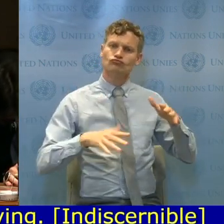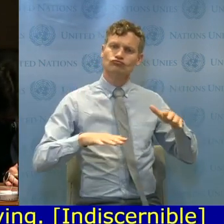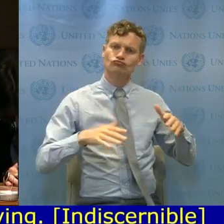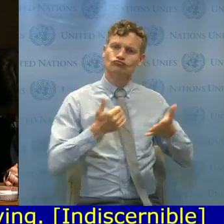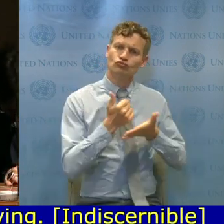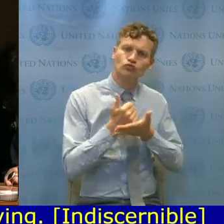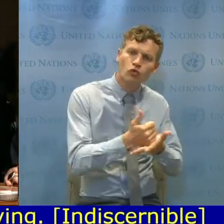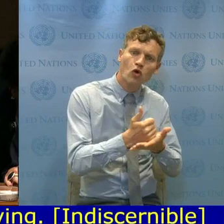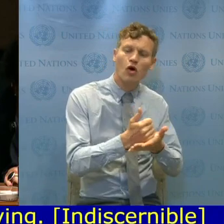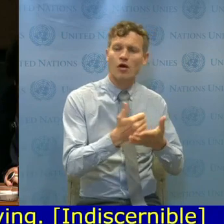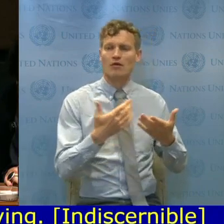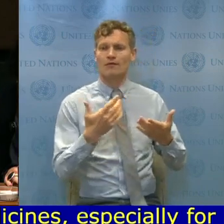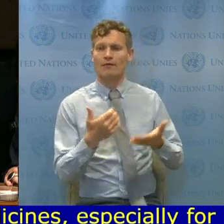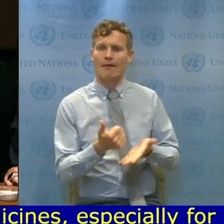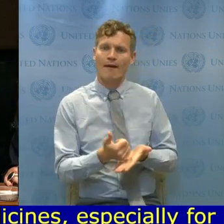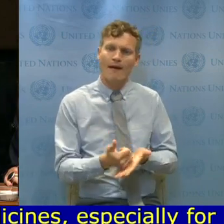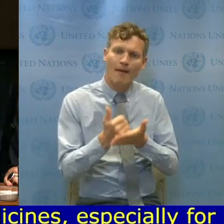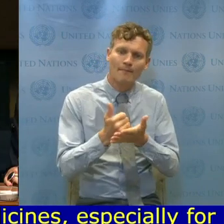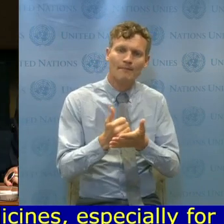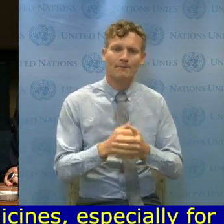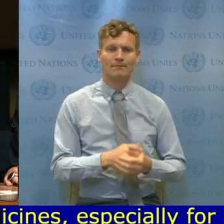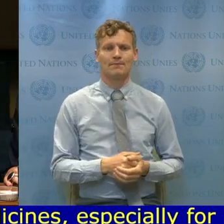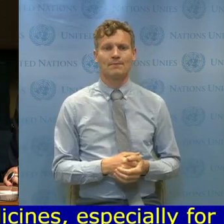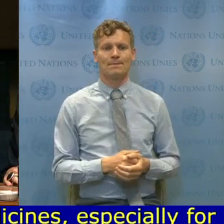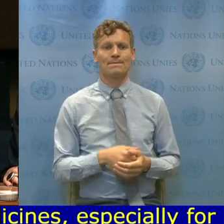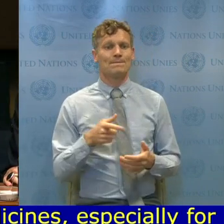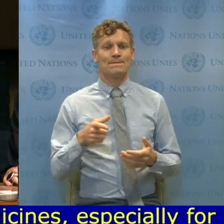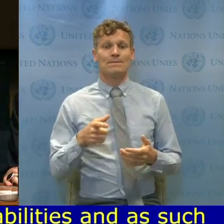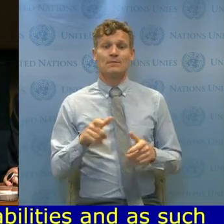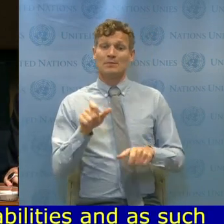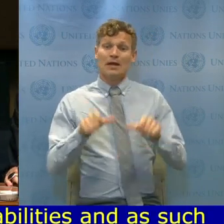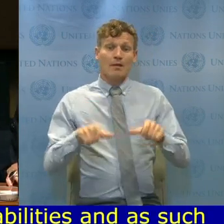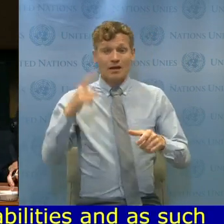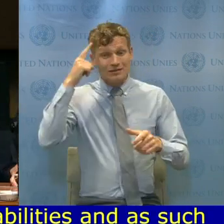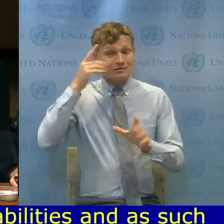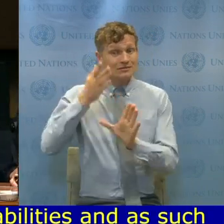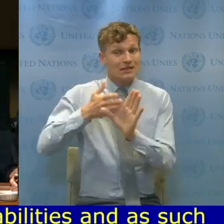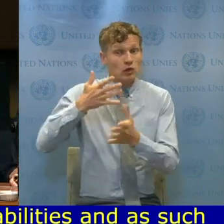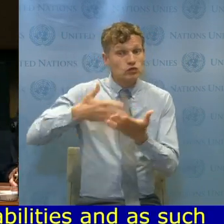families in need of non-medical support, such as peer counseling.